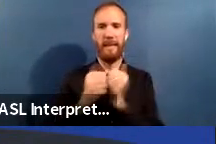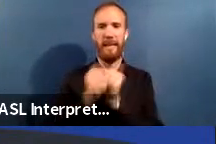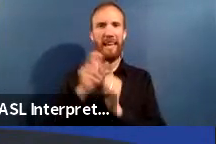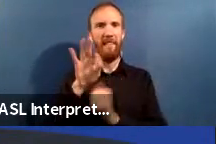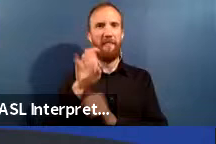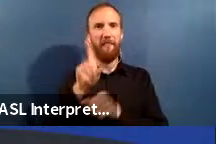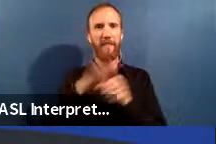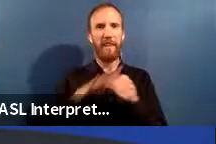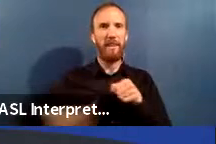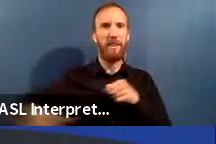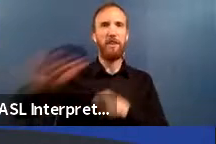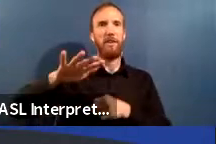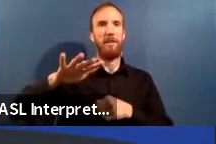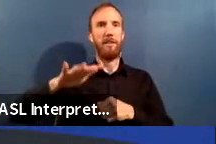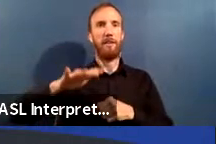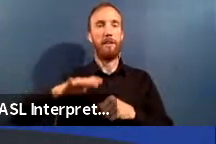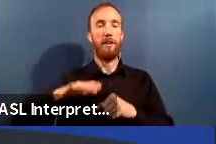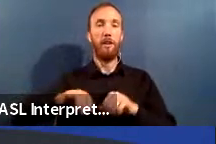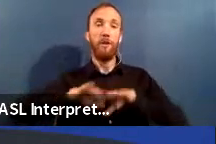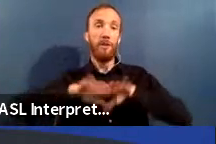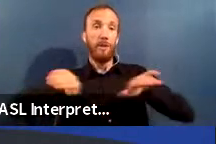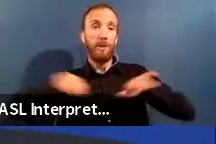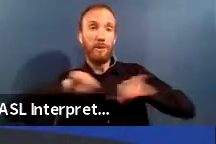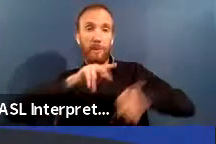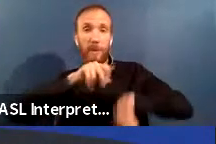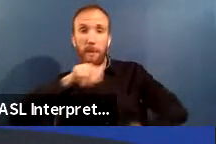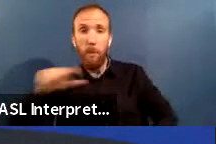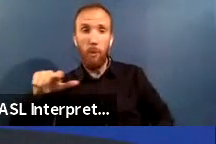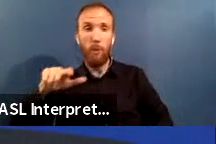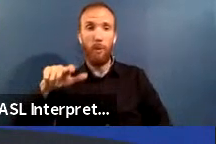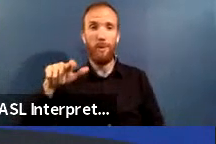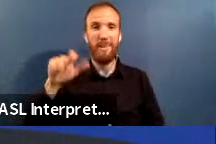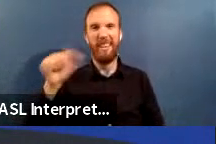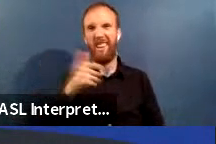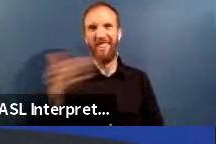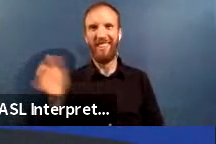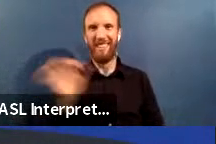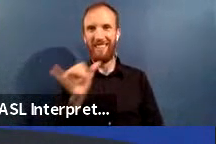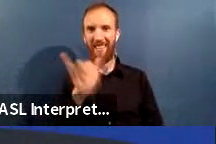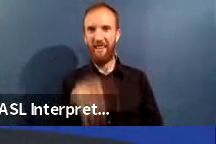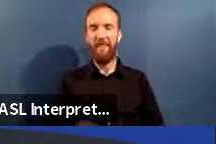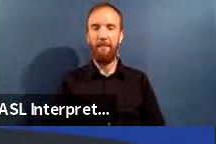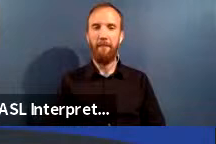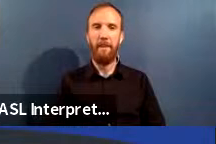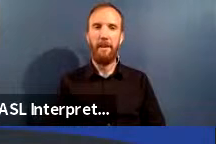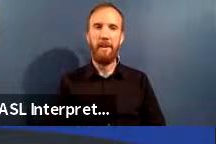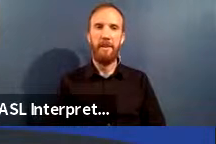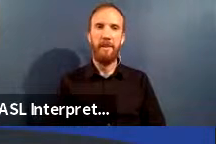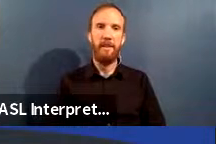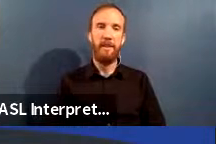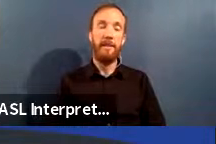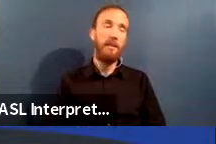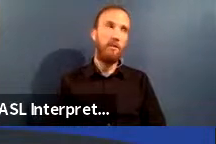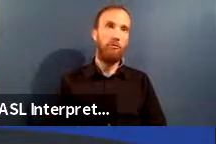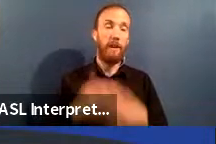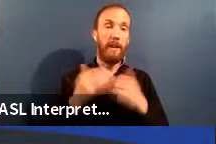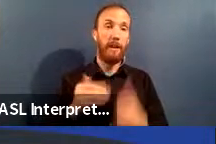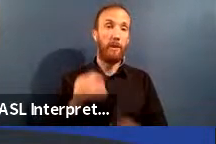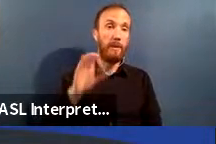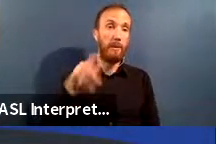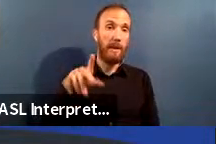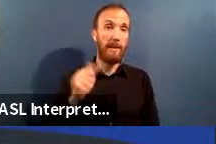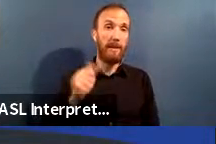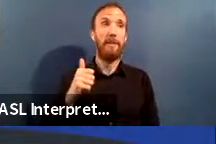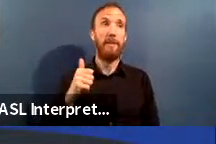natatoriums or swimming pools and the related facilities to these items. For reference, CPS owns 7